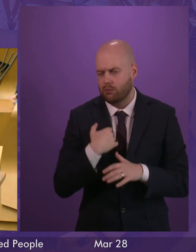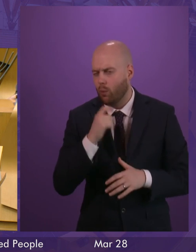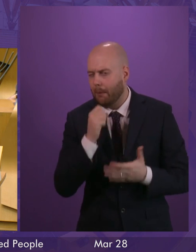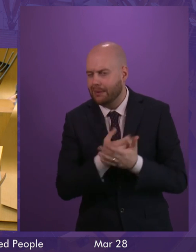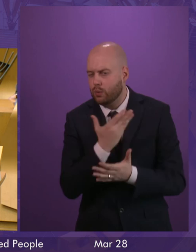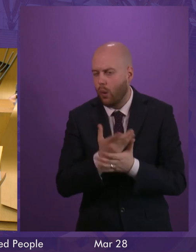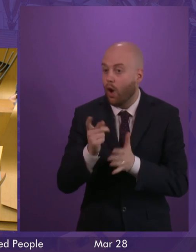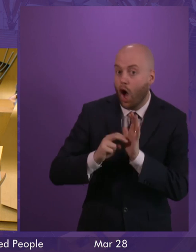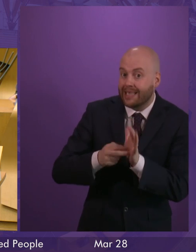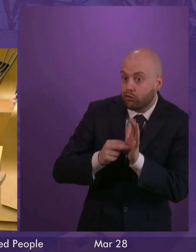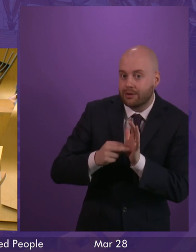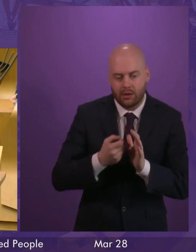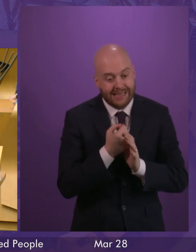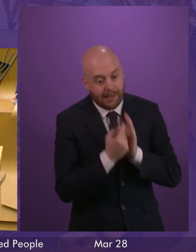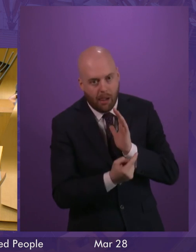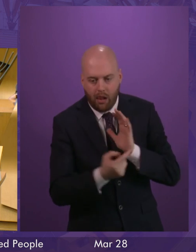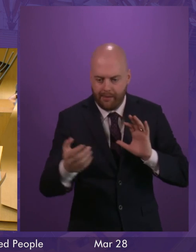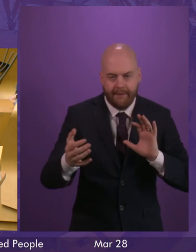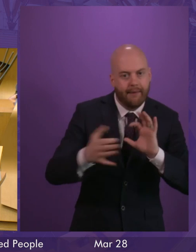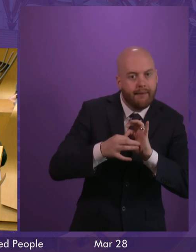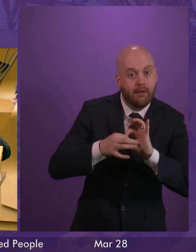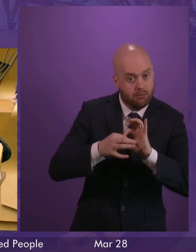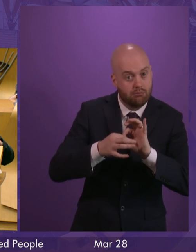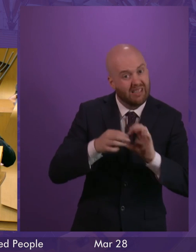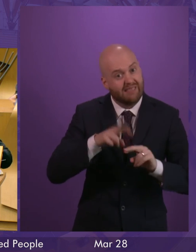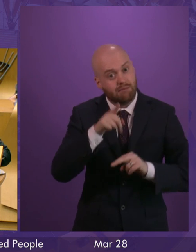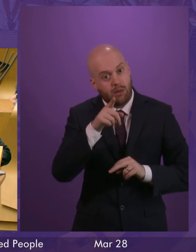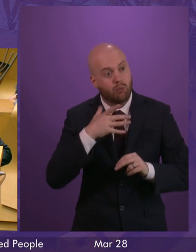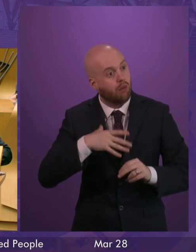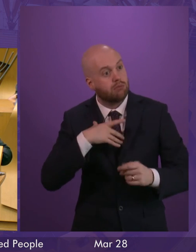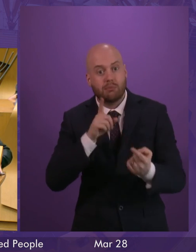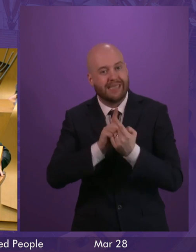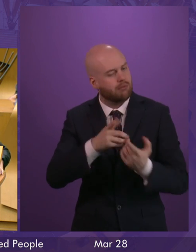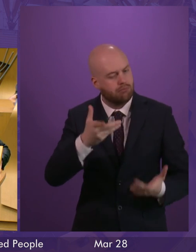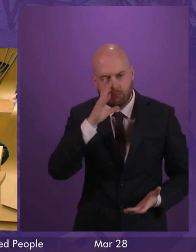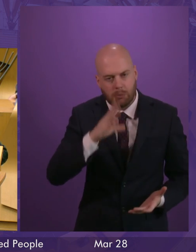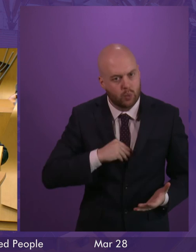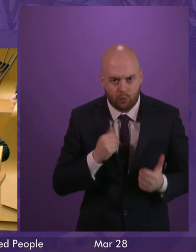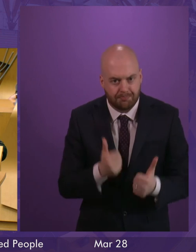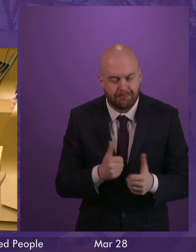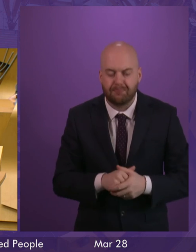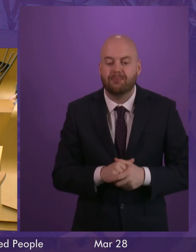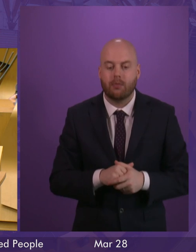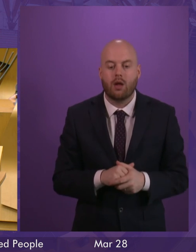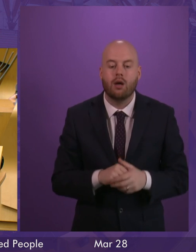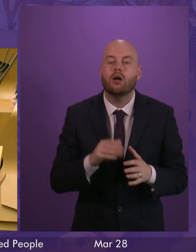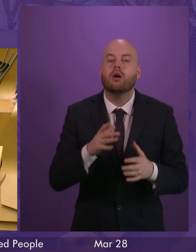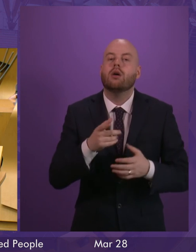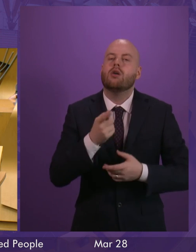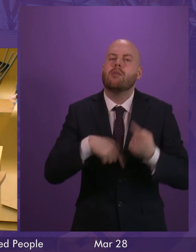and disabled people. If any organisation wants to meet me, they just need to let me know. Turning to the issue of employment, the